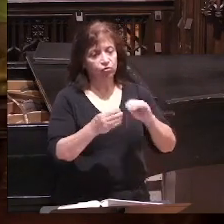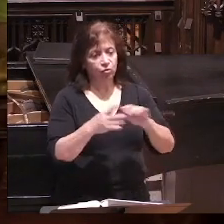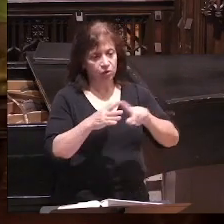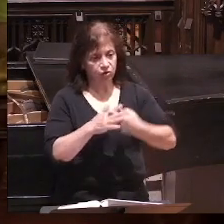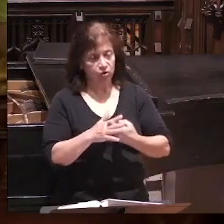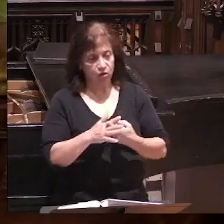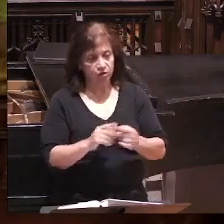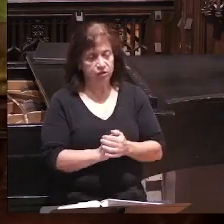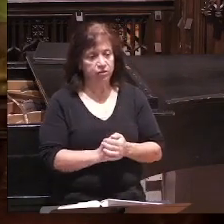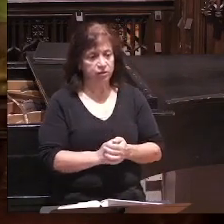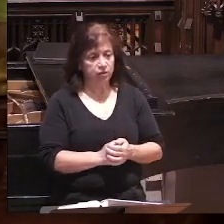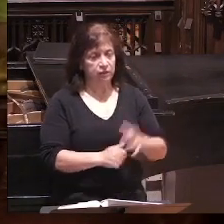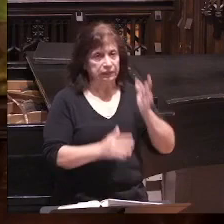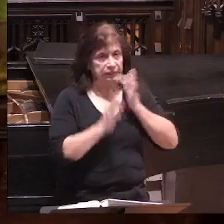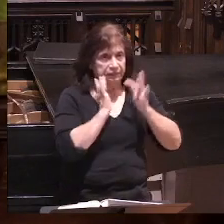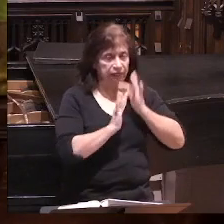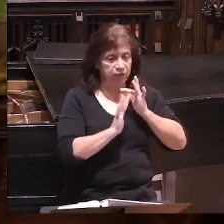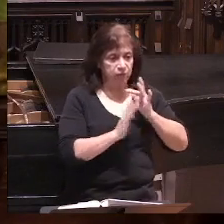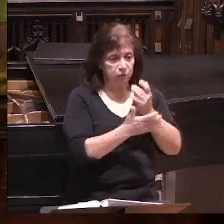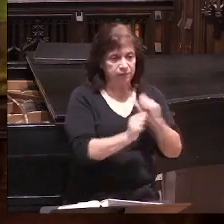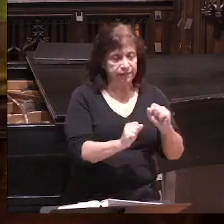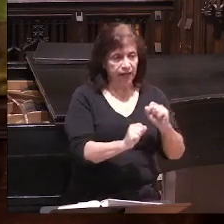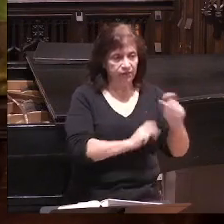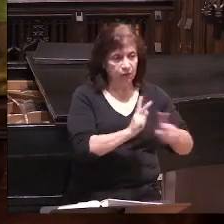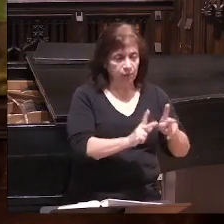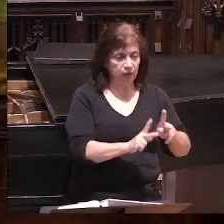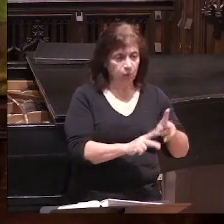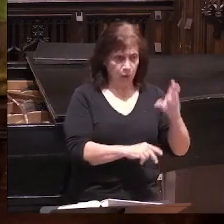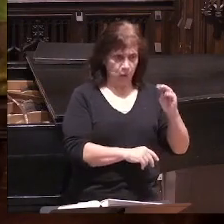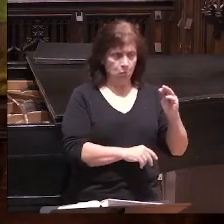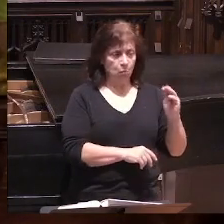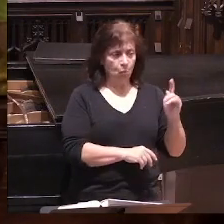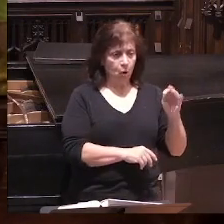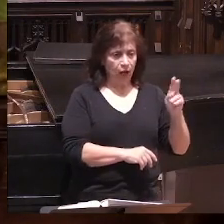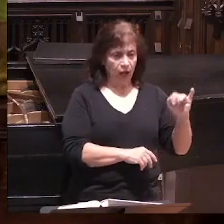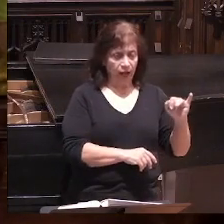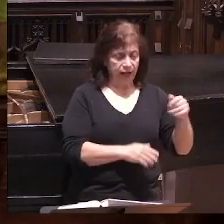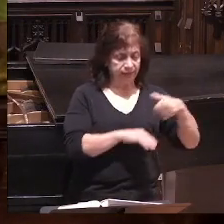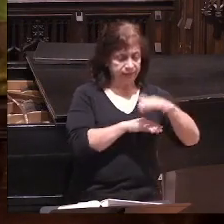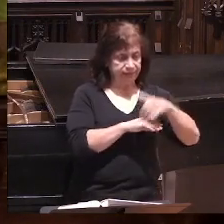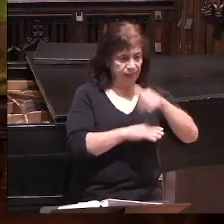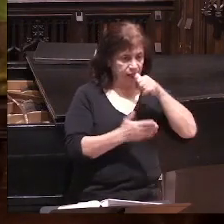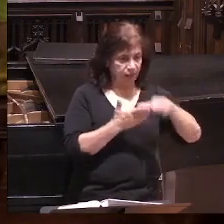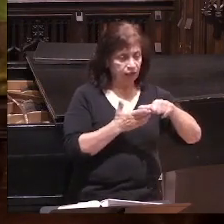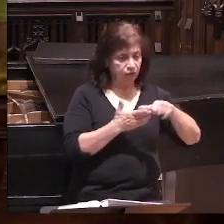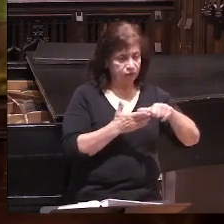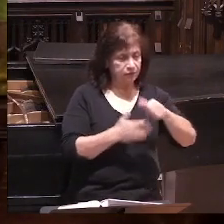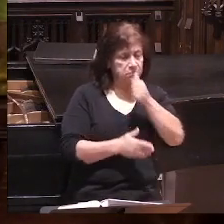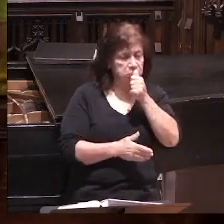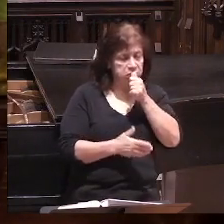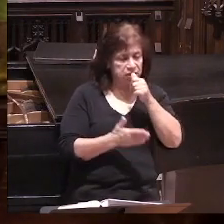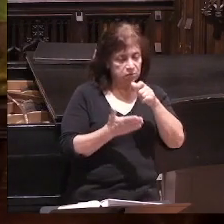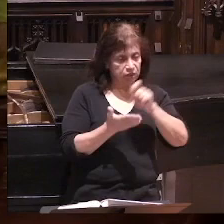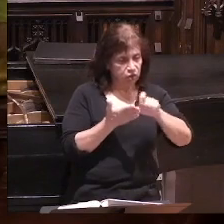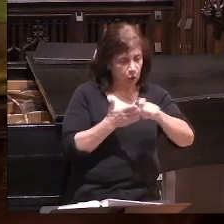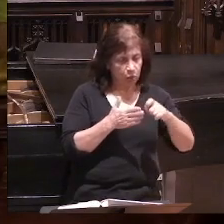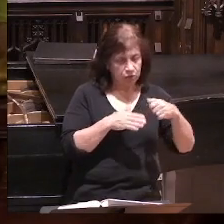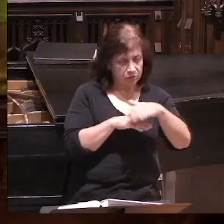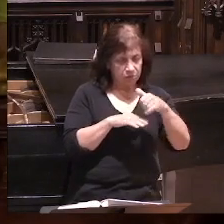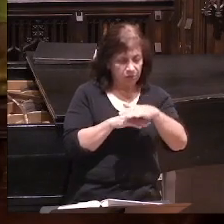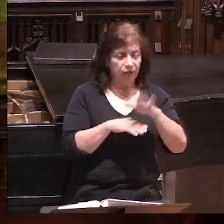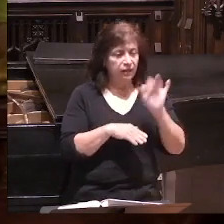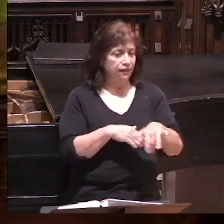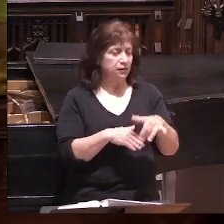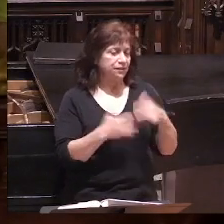Desperate to save his people, Mordecai sends secret notes. That was today's scripture, these kind of back and